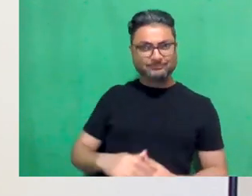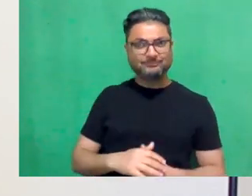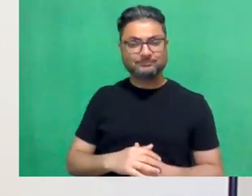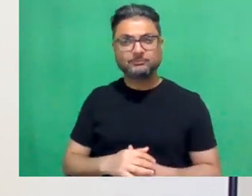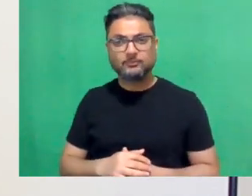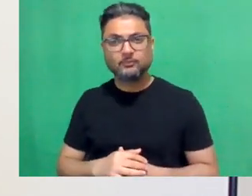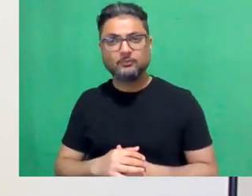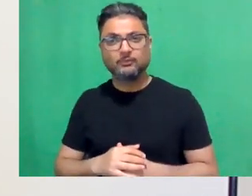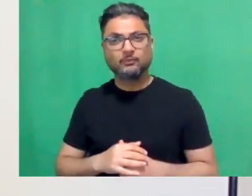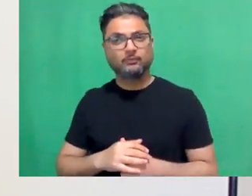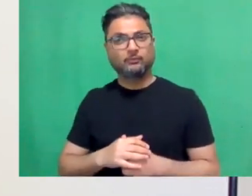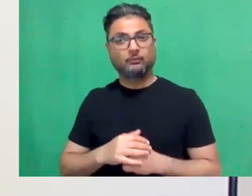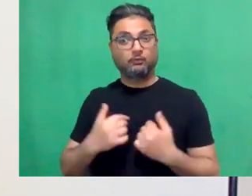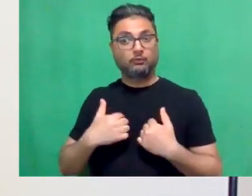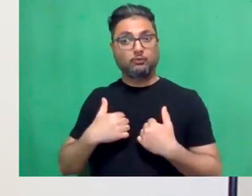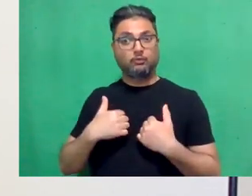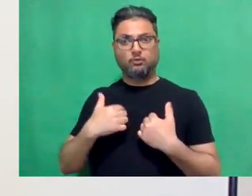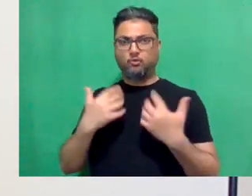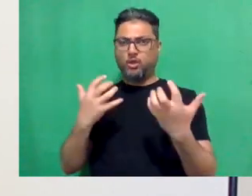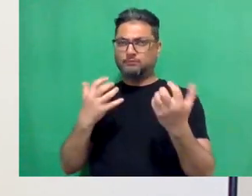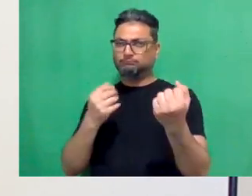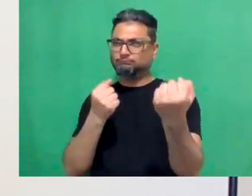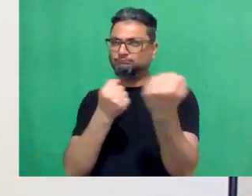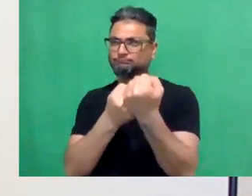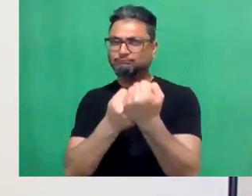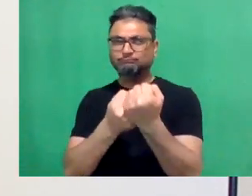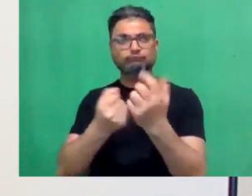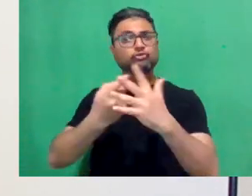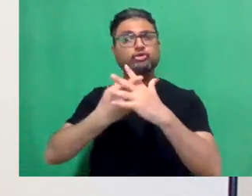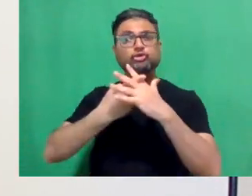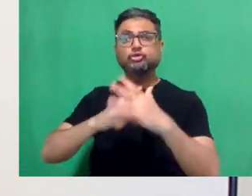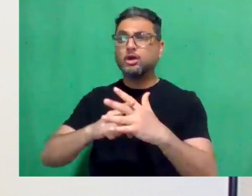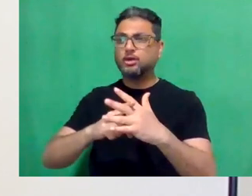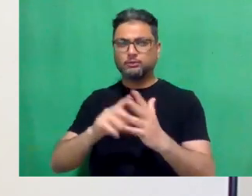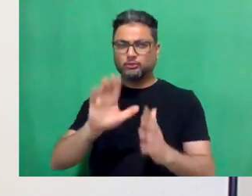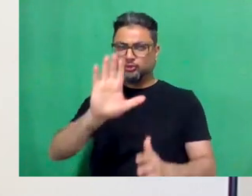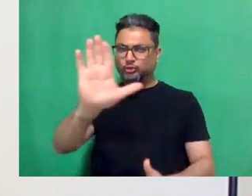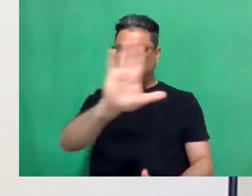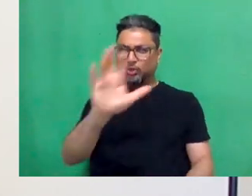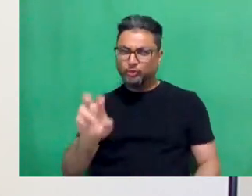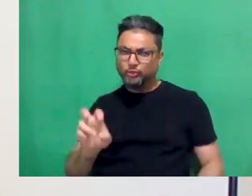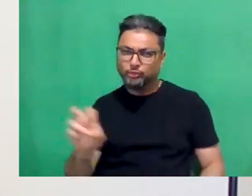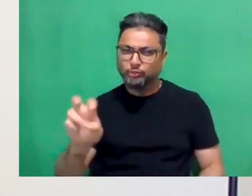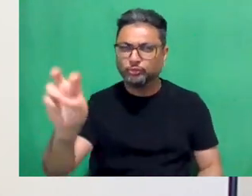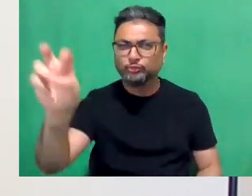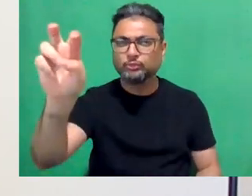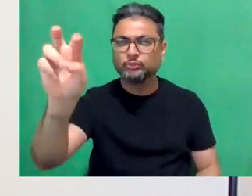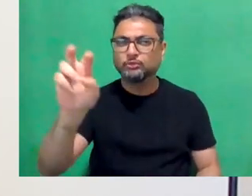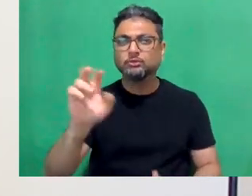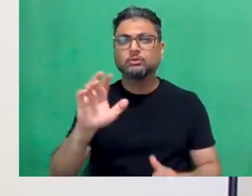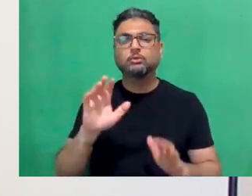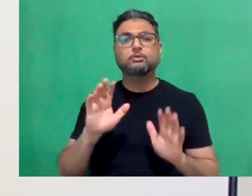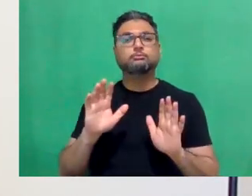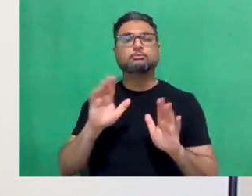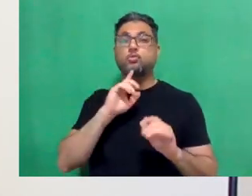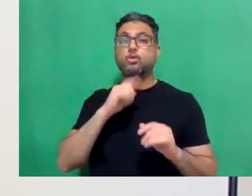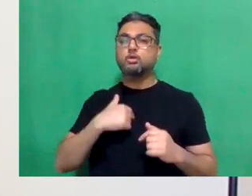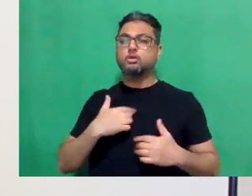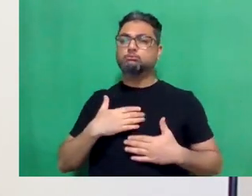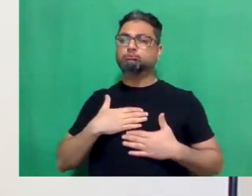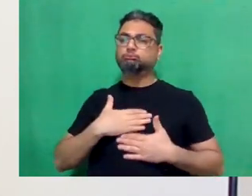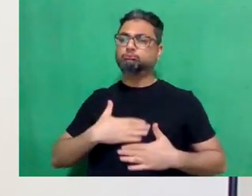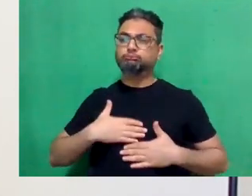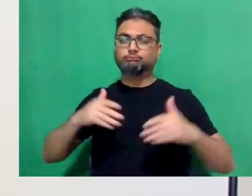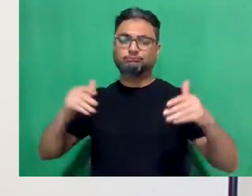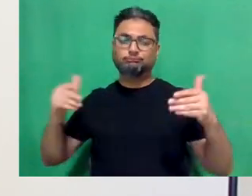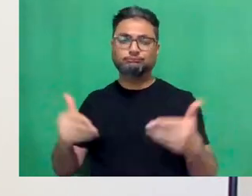want to get you started on your journey here. I have the pleasure of introducing some amazing people that want to welcome